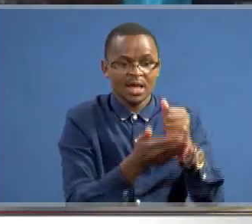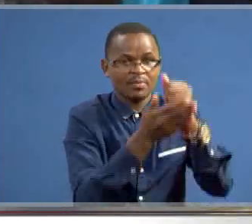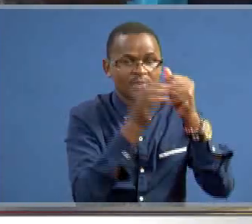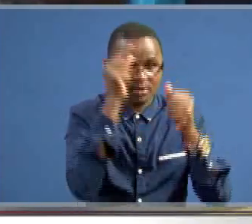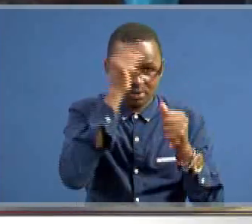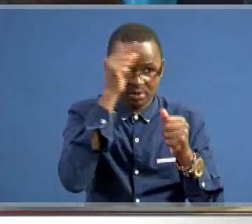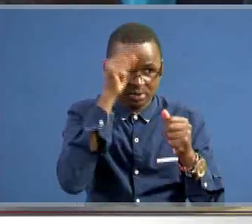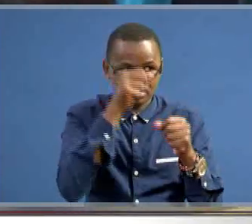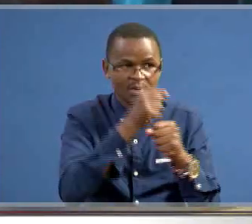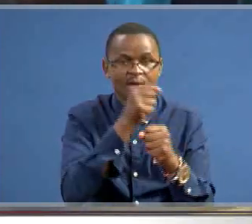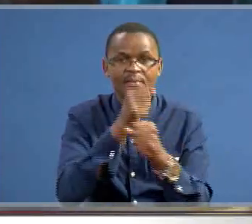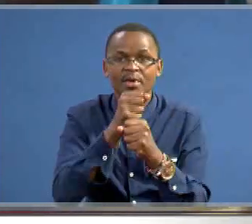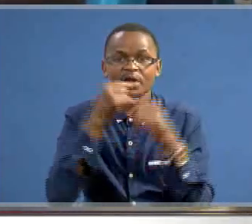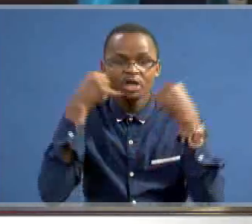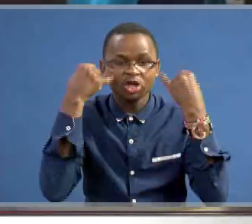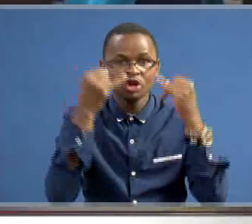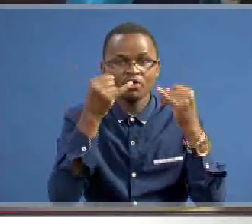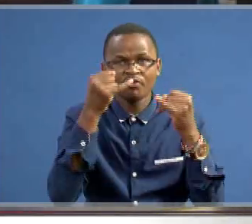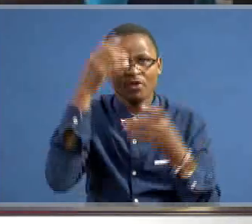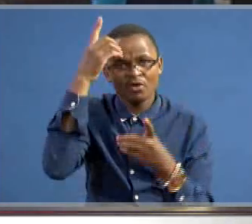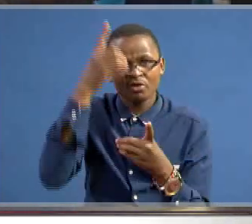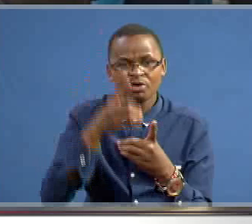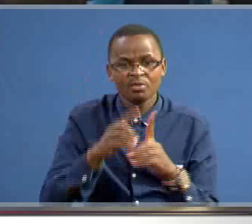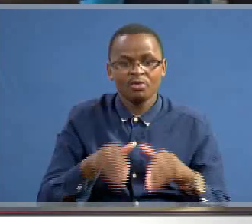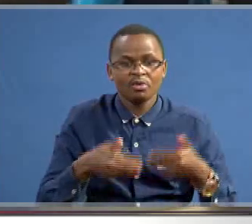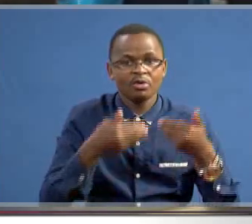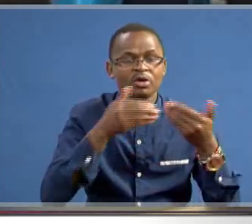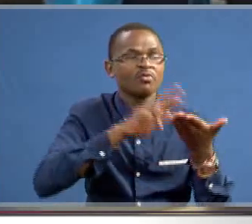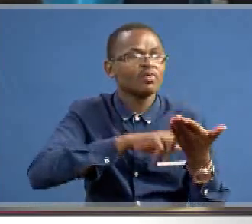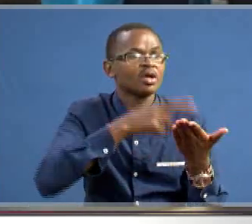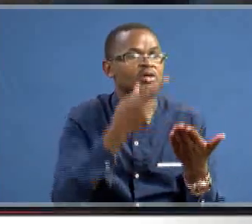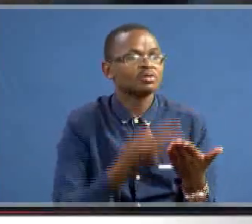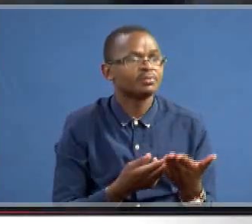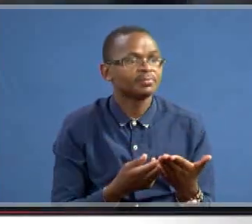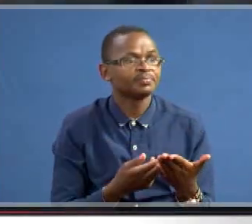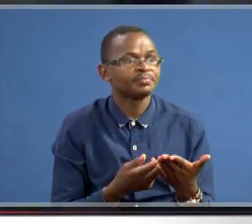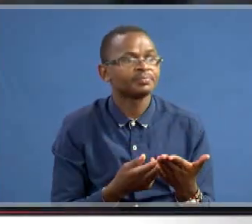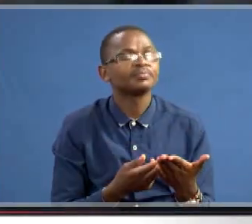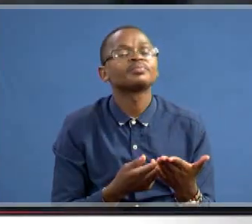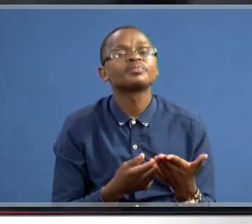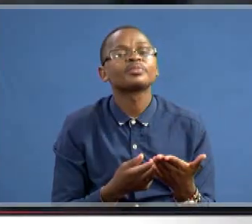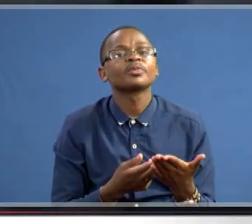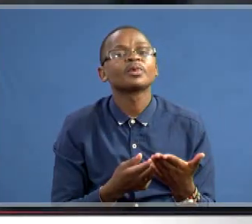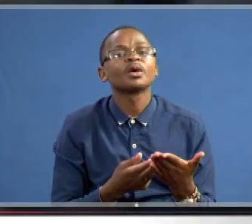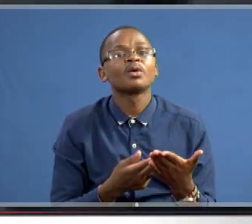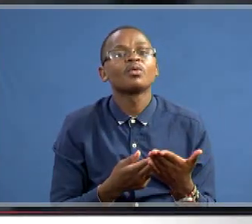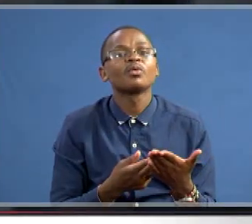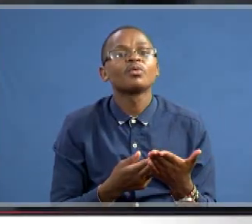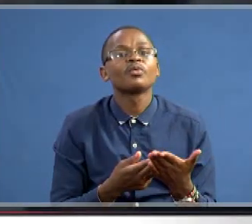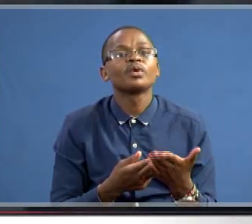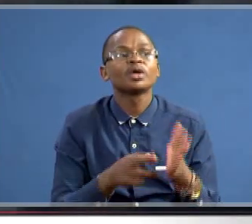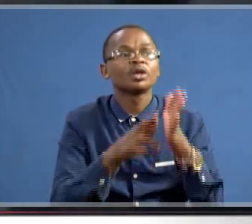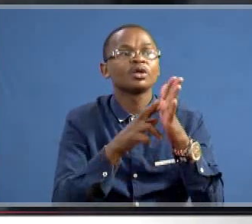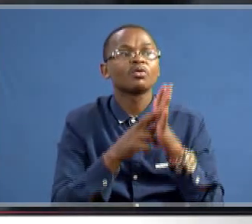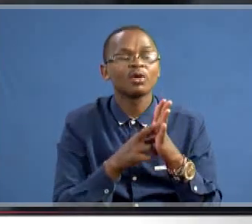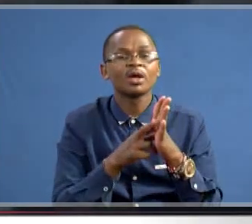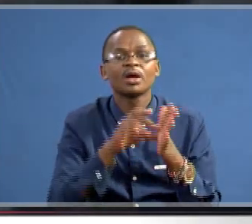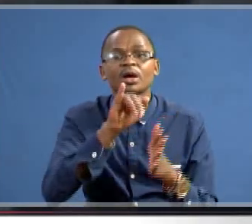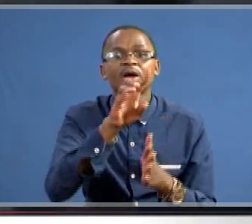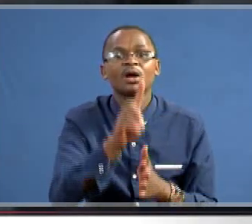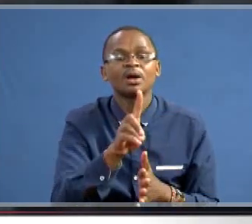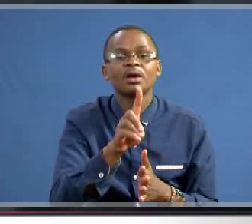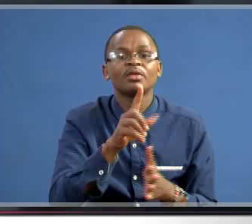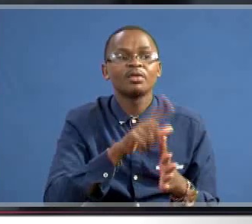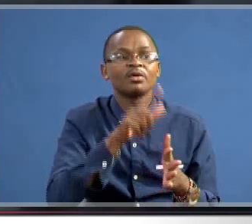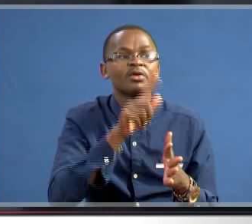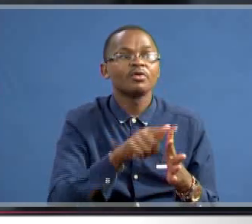the government make informed decision when allocating resources need the ID in a place where you want services